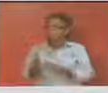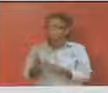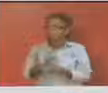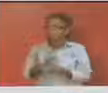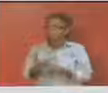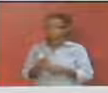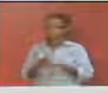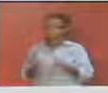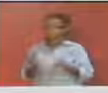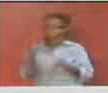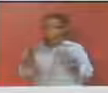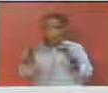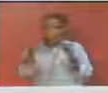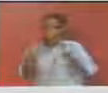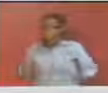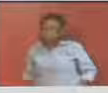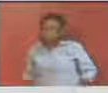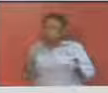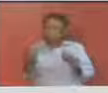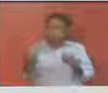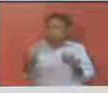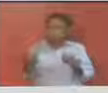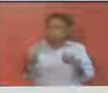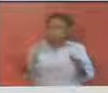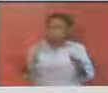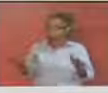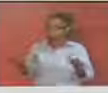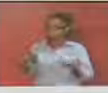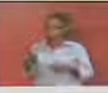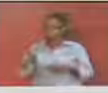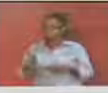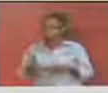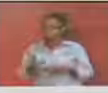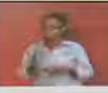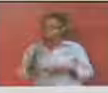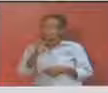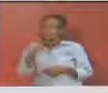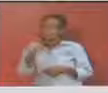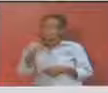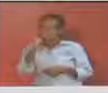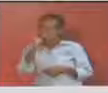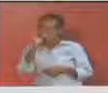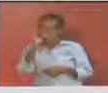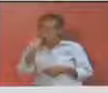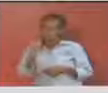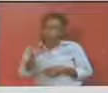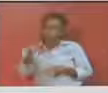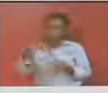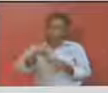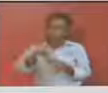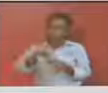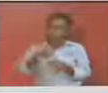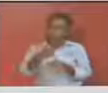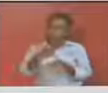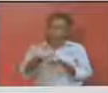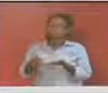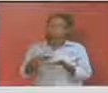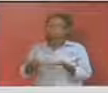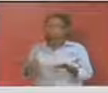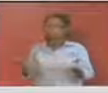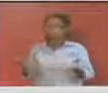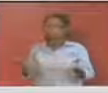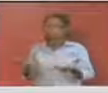somebody's infected, you can't look at them and say, do you have symptoms? You have to actually go and test for the virus. So that's what they were doing. And if I recall rightly, they saw